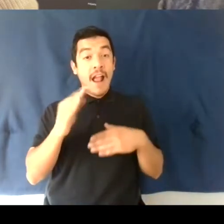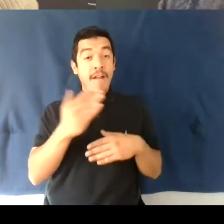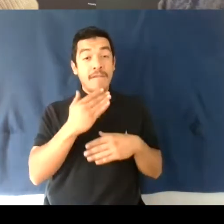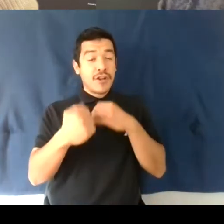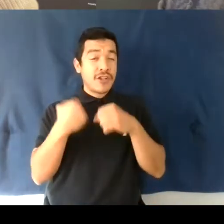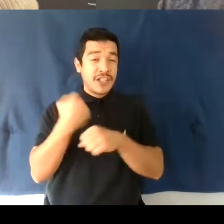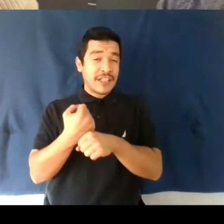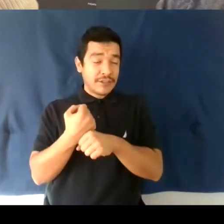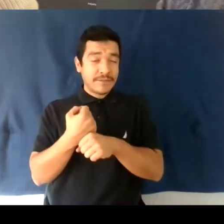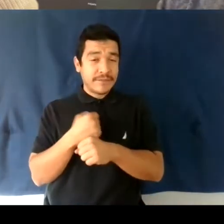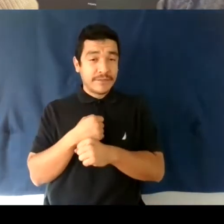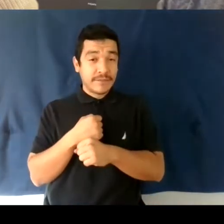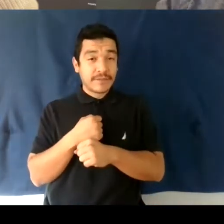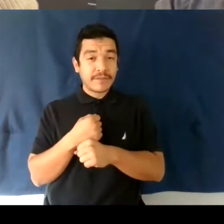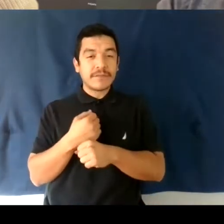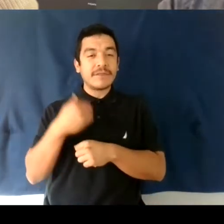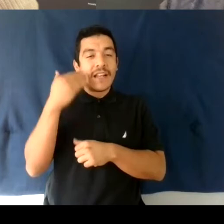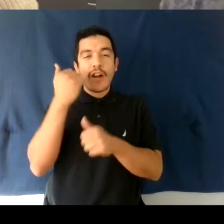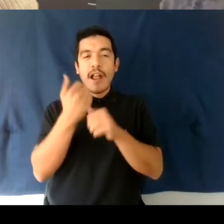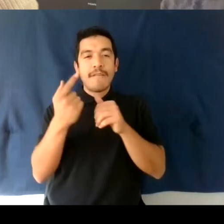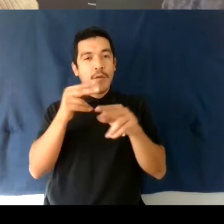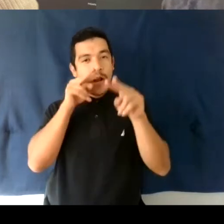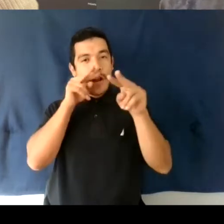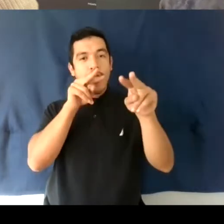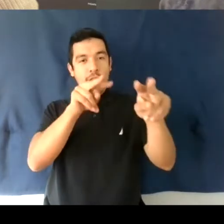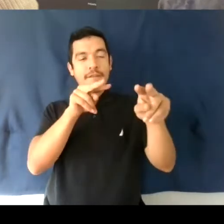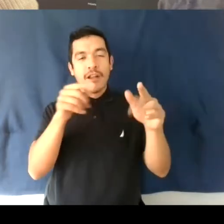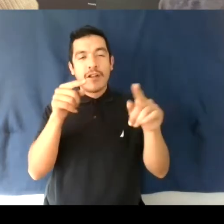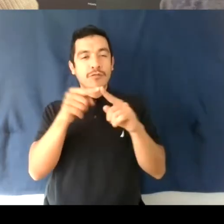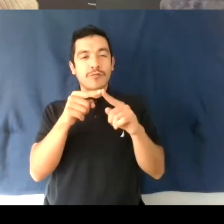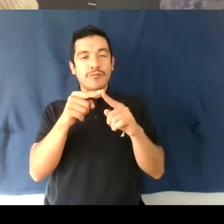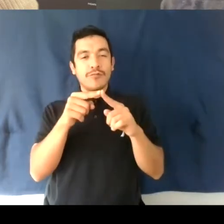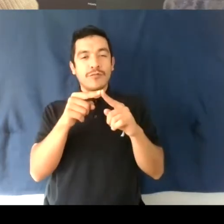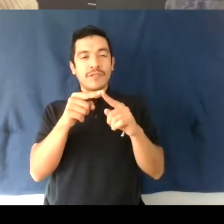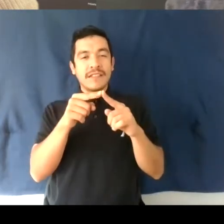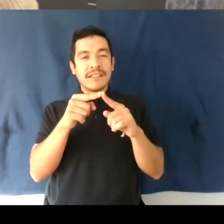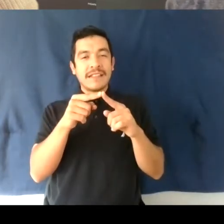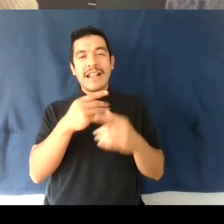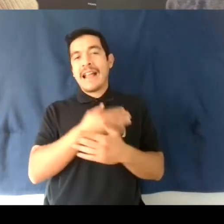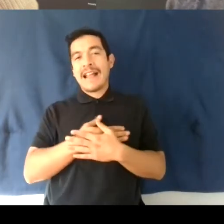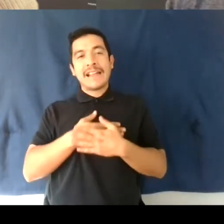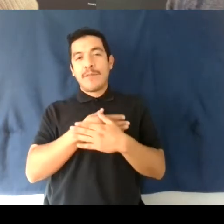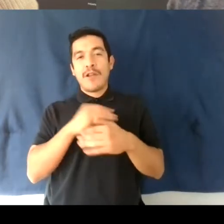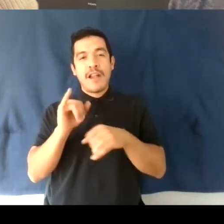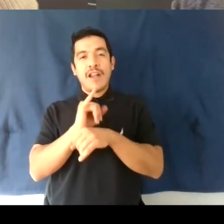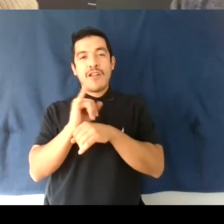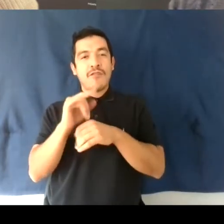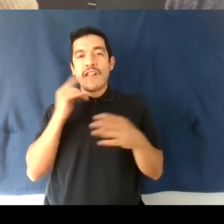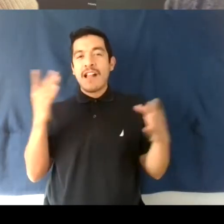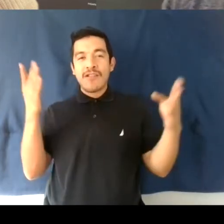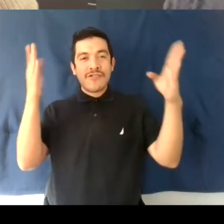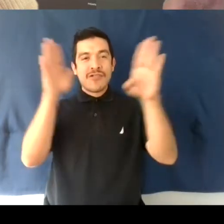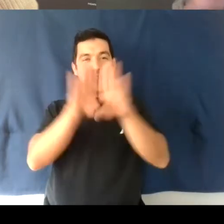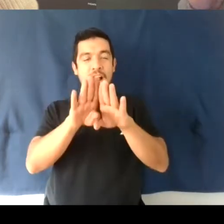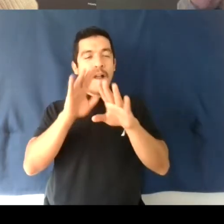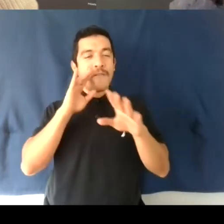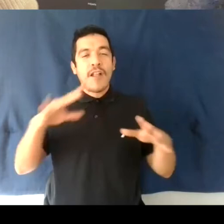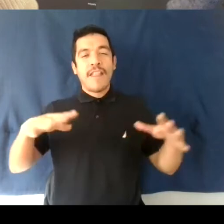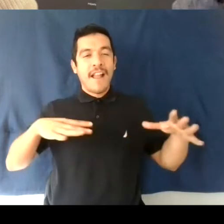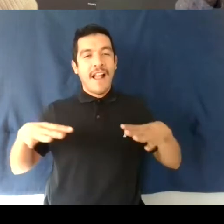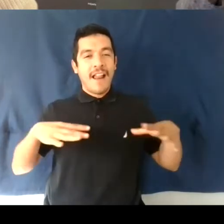year, which I know everyone is looking forward to. Like pretty much the entertainment industry has shut down for the